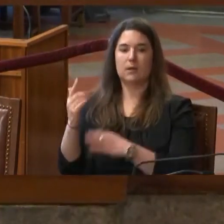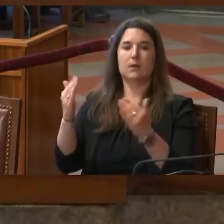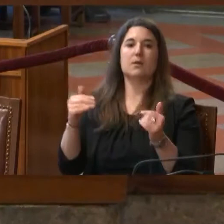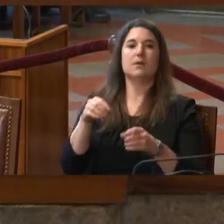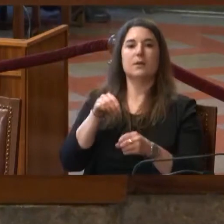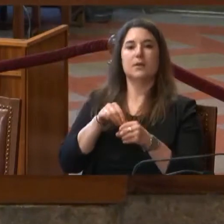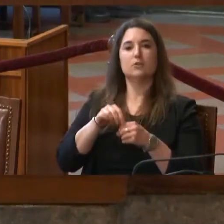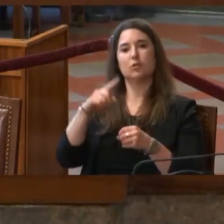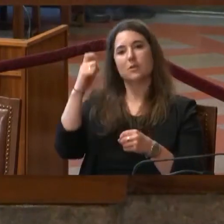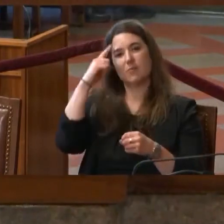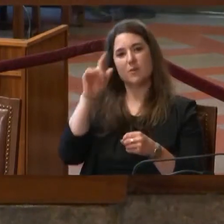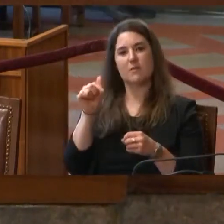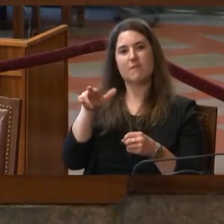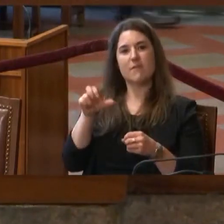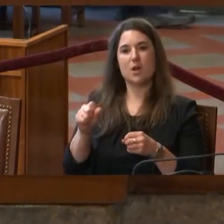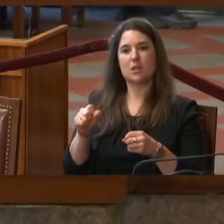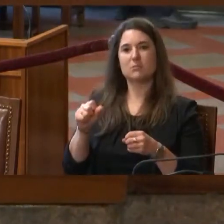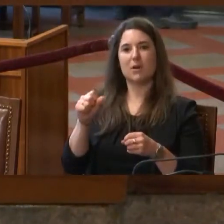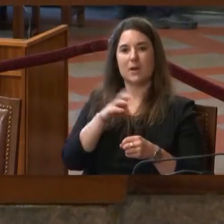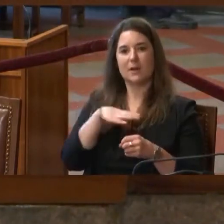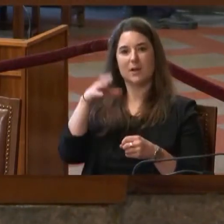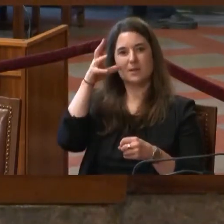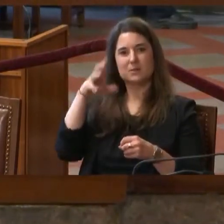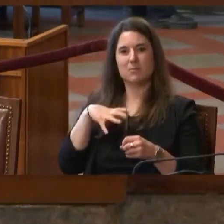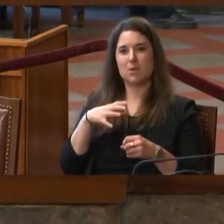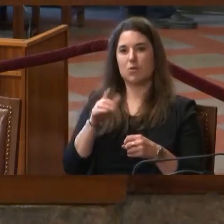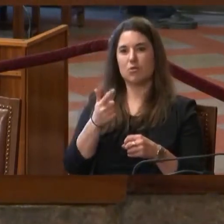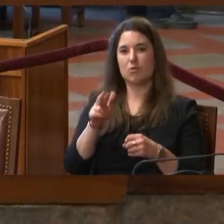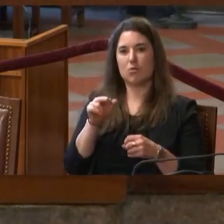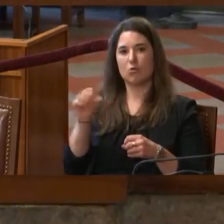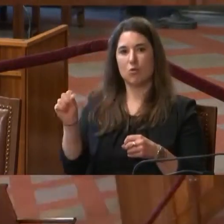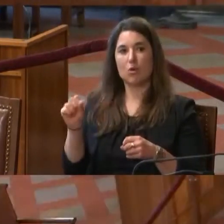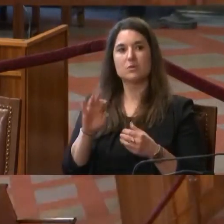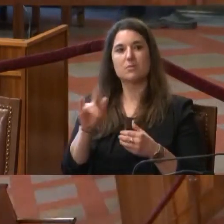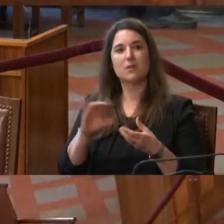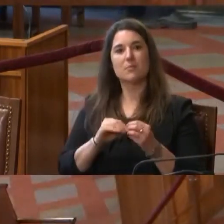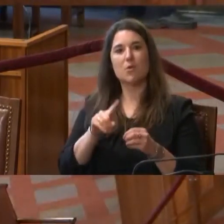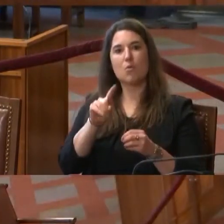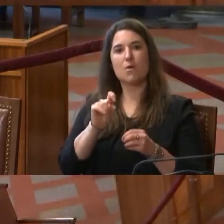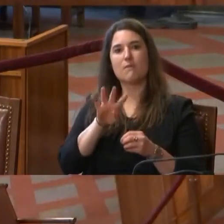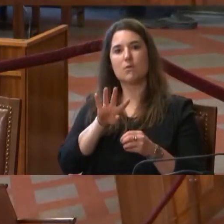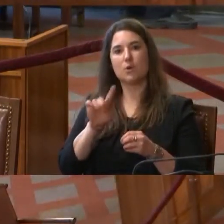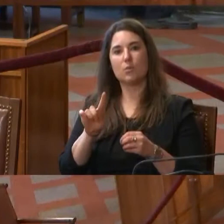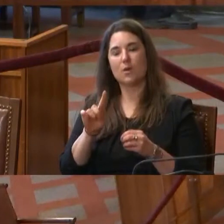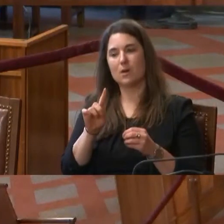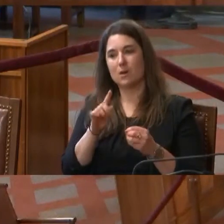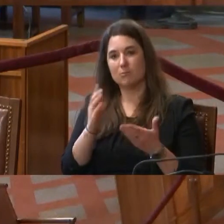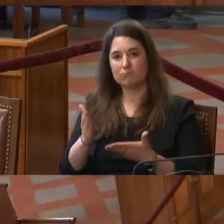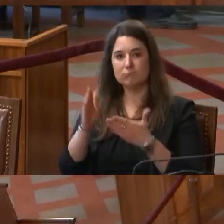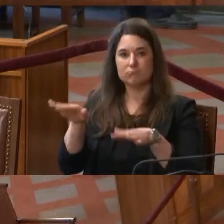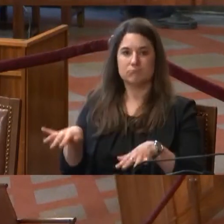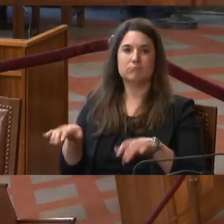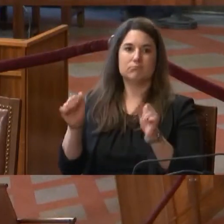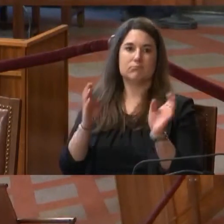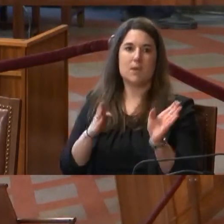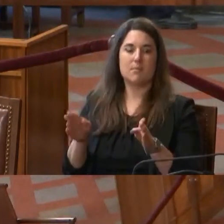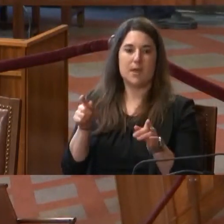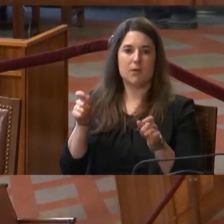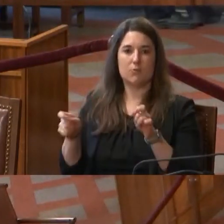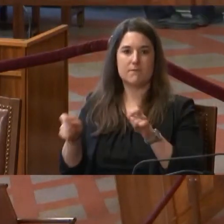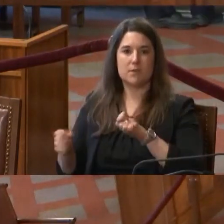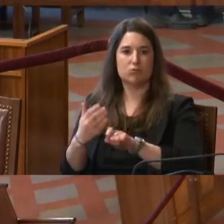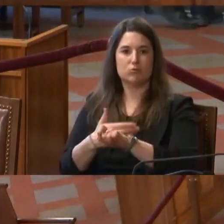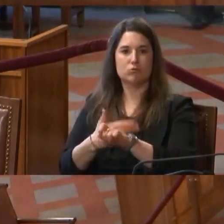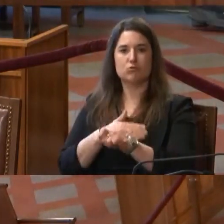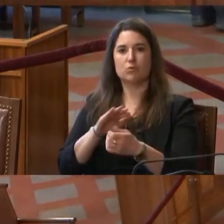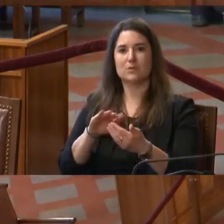Intergovernmental Affairs Committee, chaired by Councilwoman Gross, Bill 141. Bill 141, resolution adopting plan revision to the City